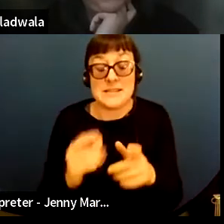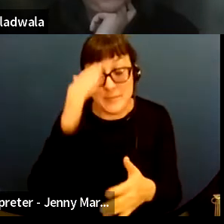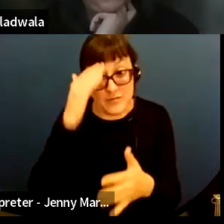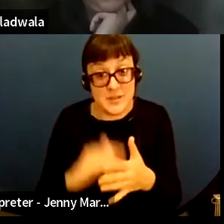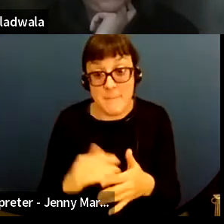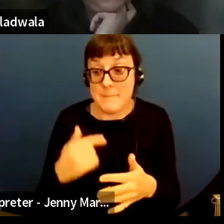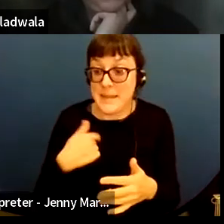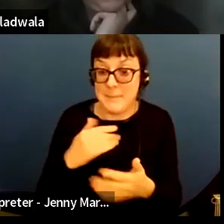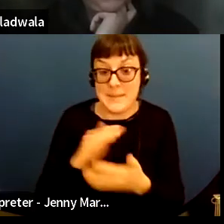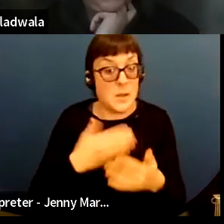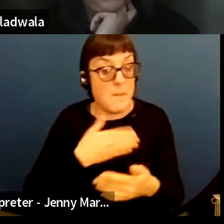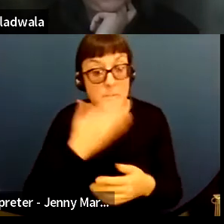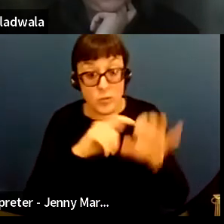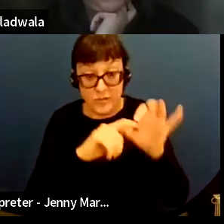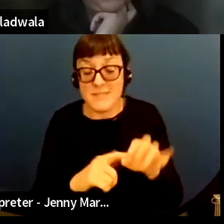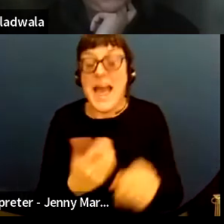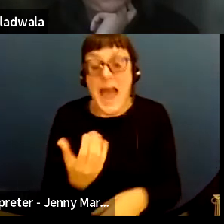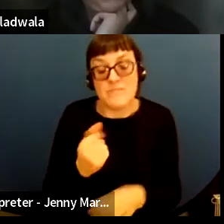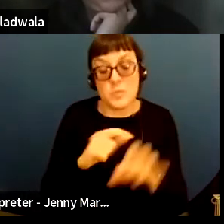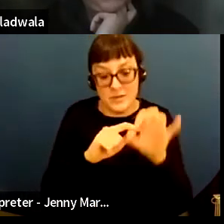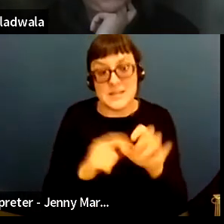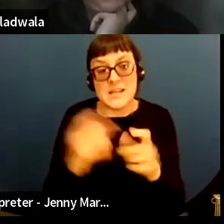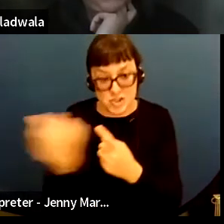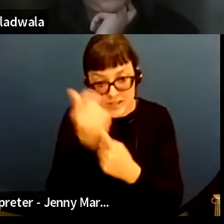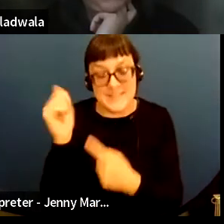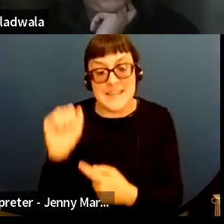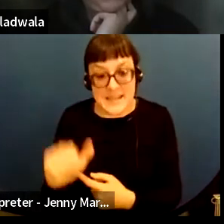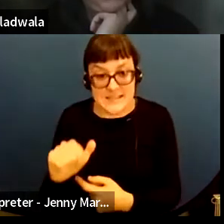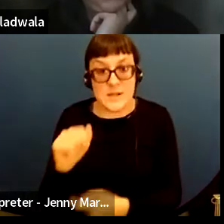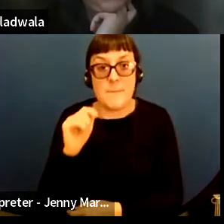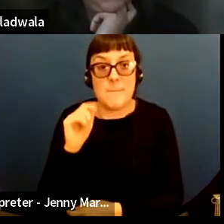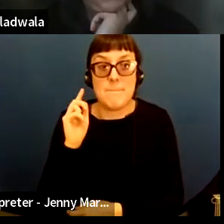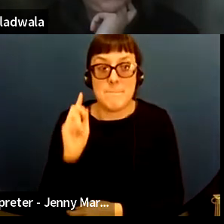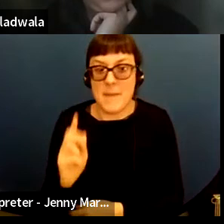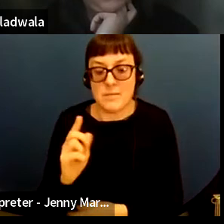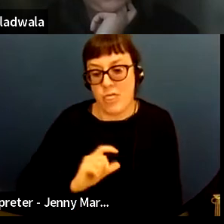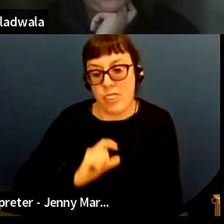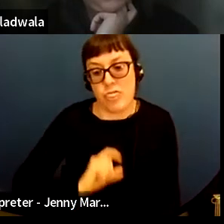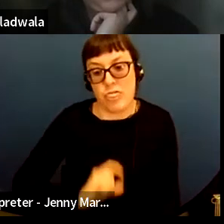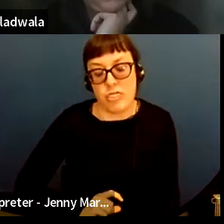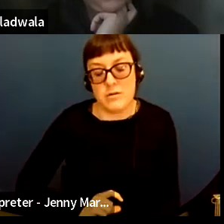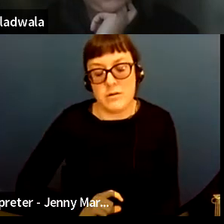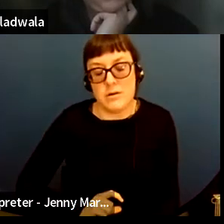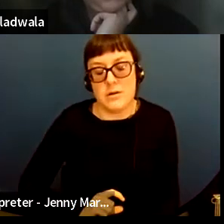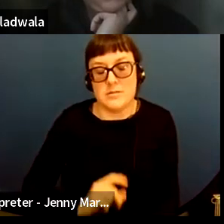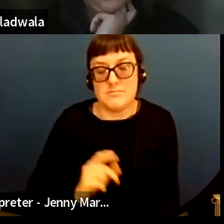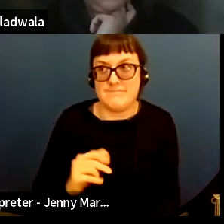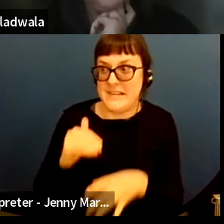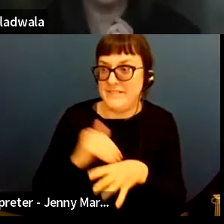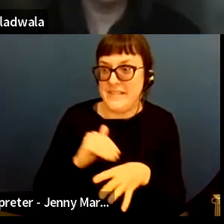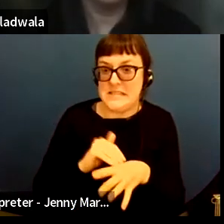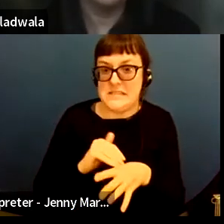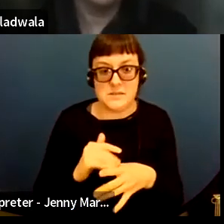didn't get qualifications, because I did, but it's the lack of confidence and the way that it impacts you